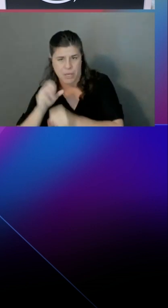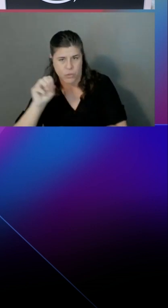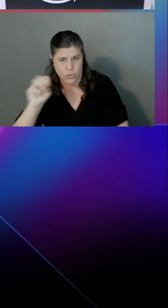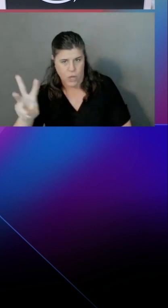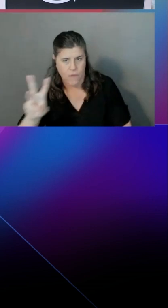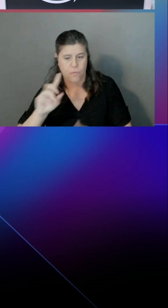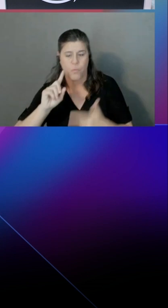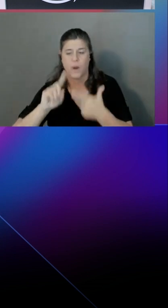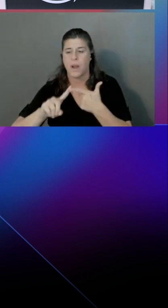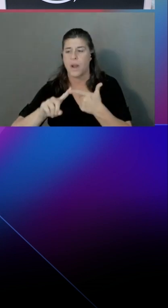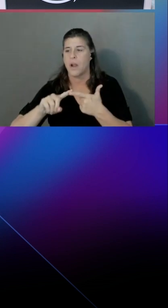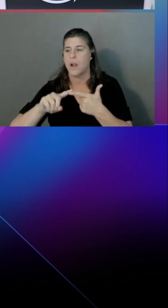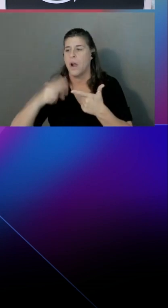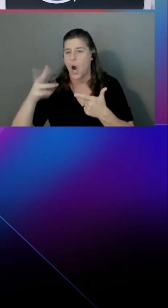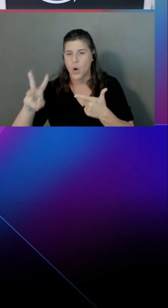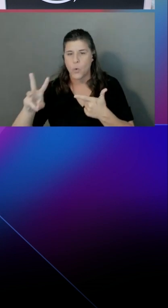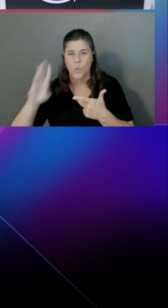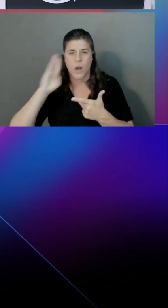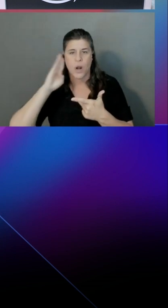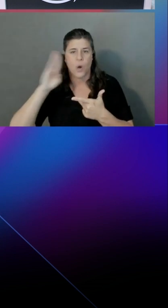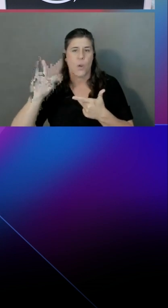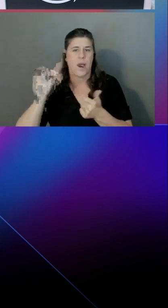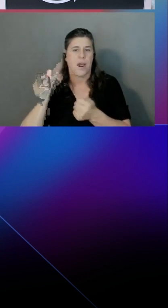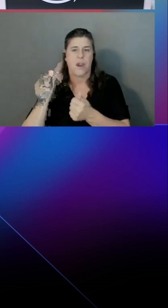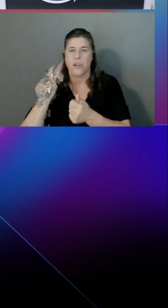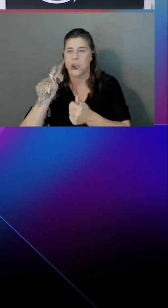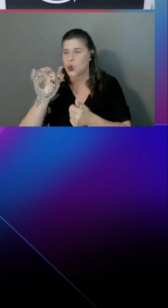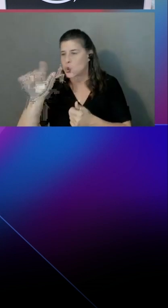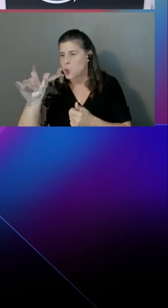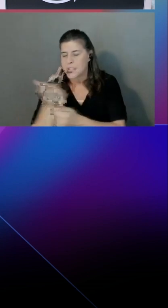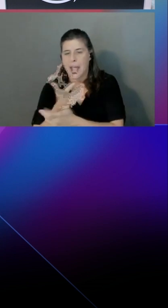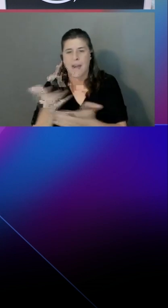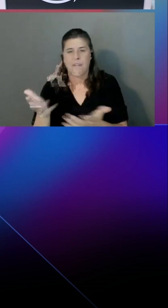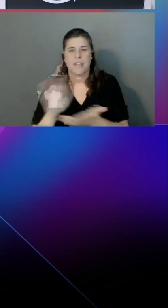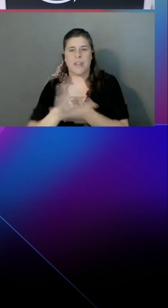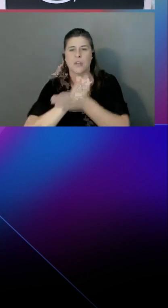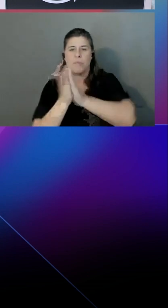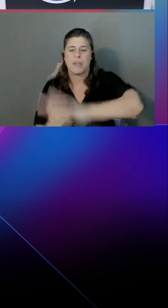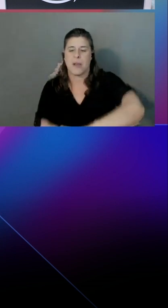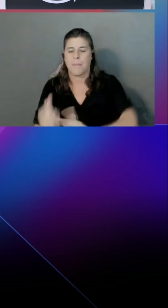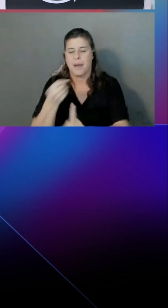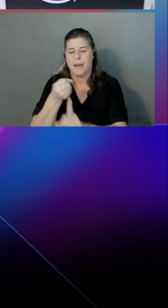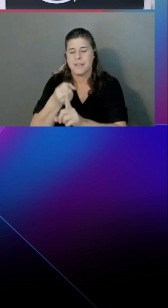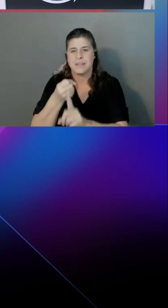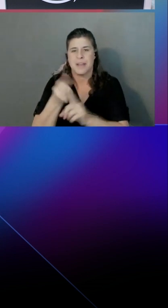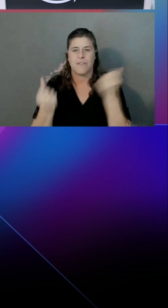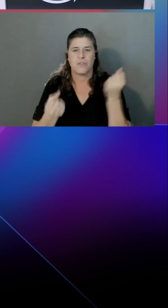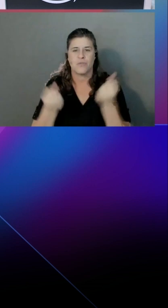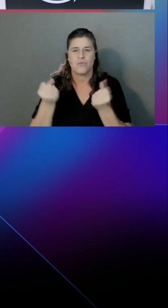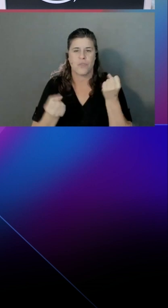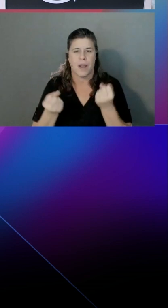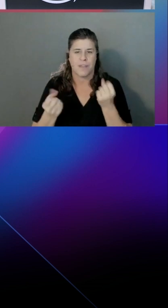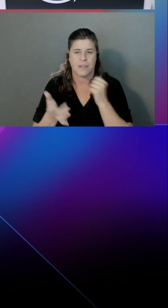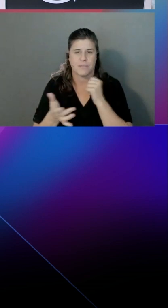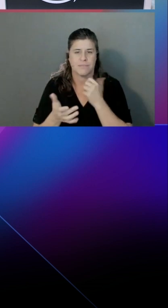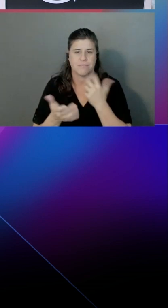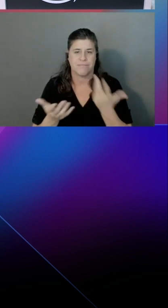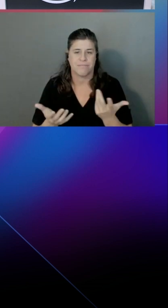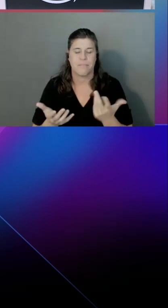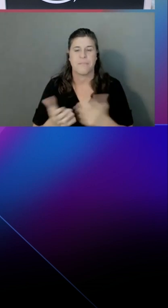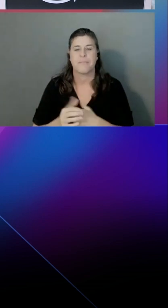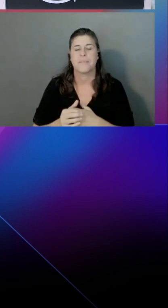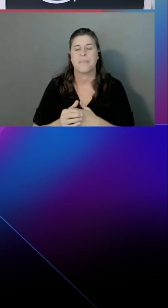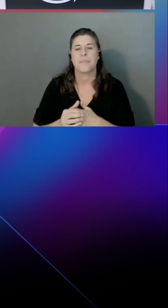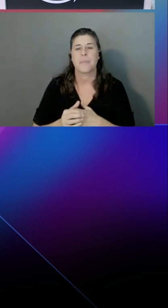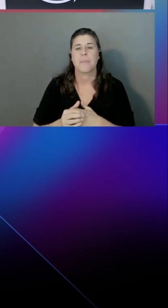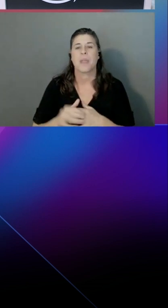kits, with the lidar and all the tooling Oh. to make a self-driving vehicle. Nice. Okay. And with that, they